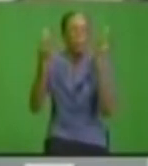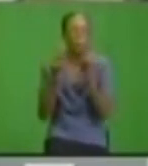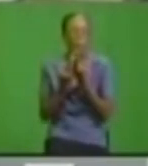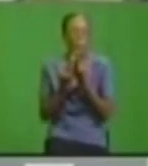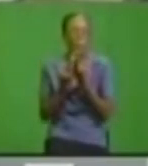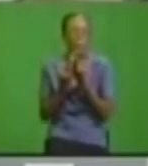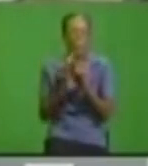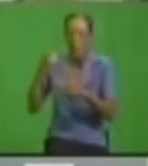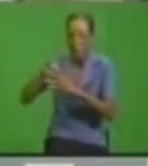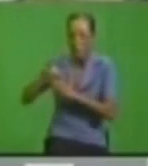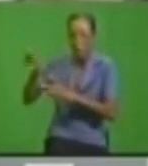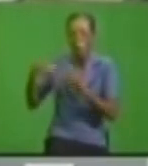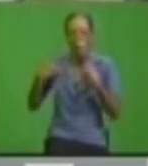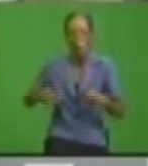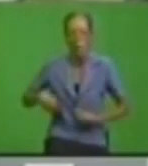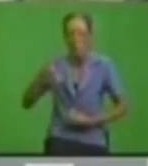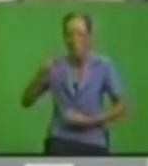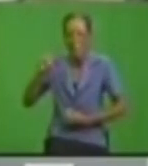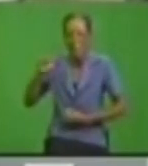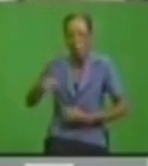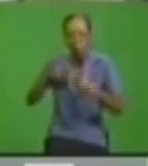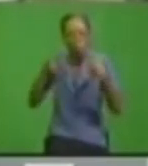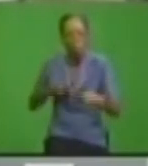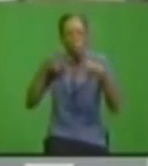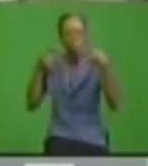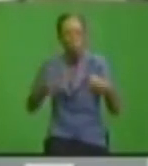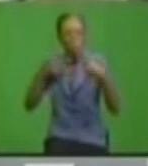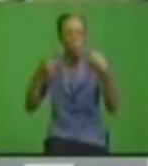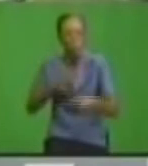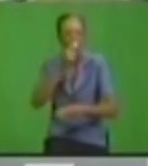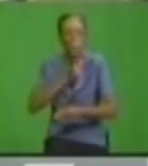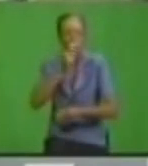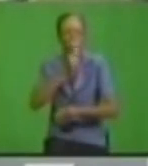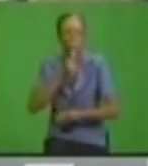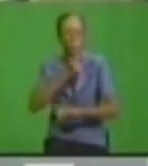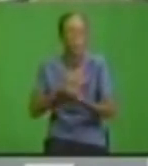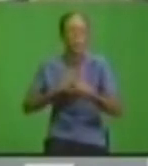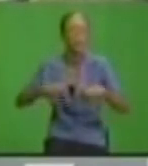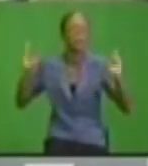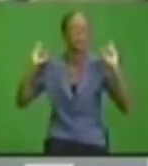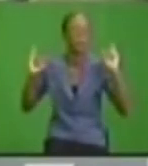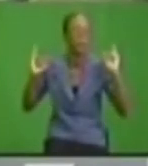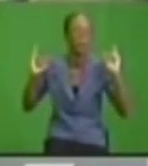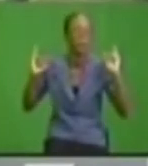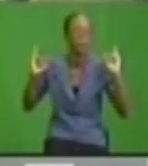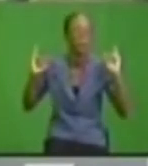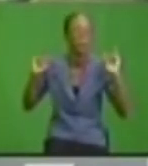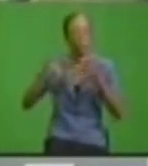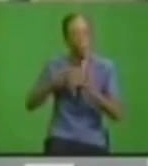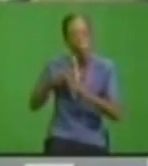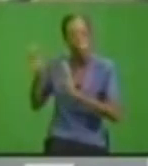whose DNA was one of struggle and foresight and independence. And I speak of the legacy of the